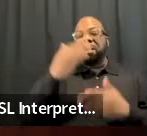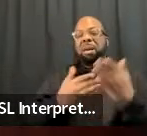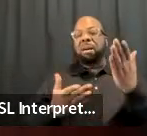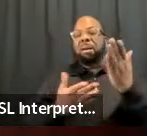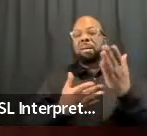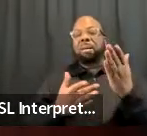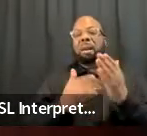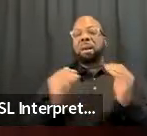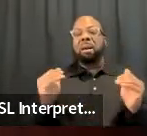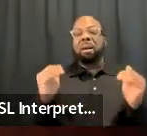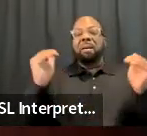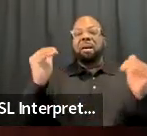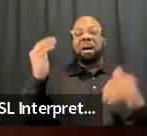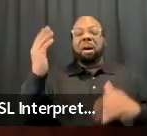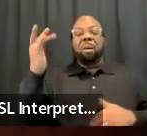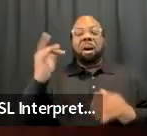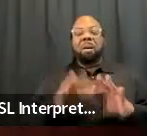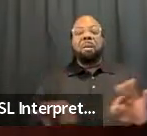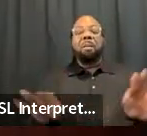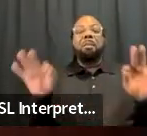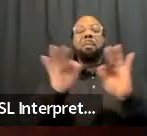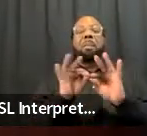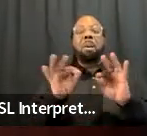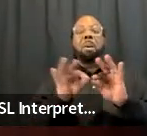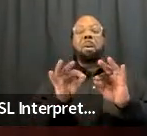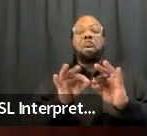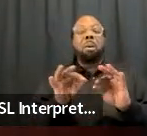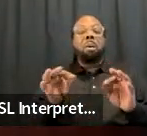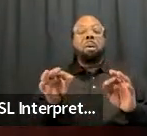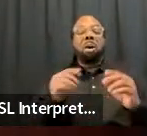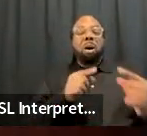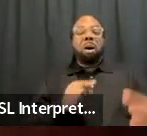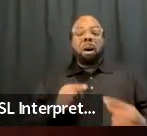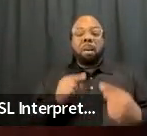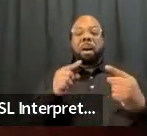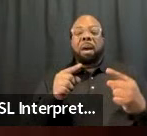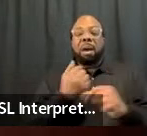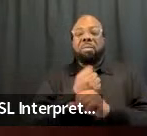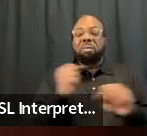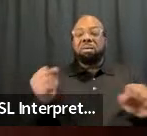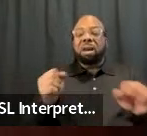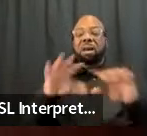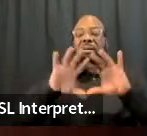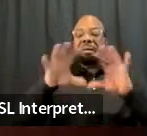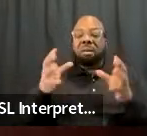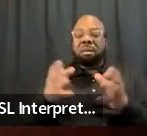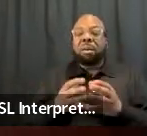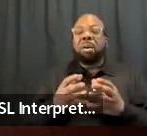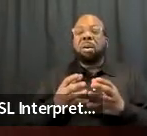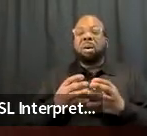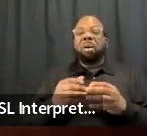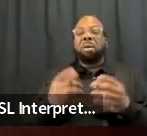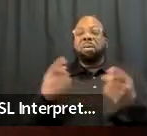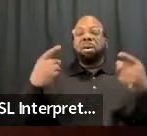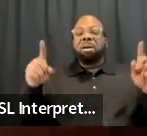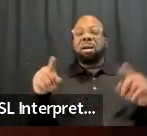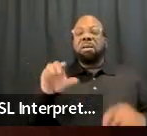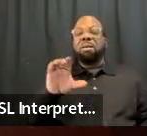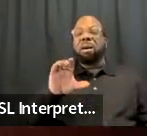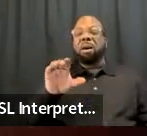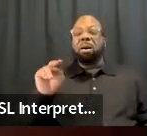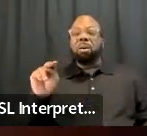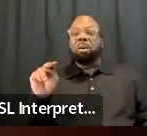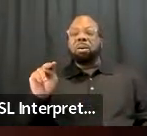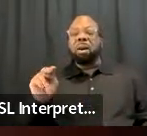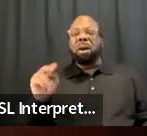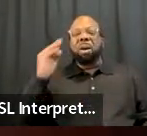which are now critical in our battle to save our planet, to achieve carbon neutrality in New York. For example,